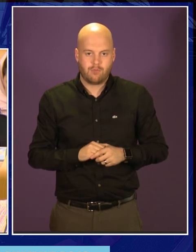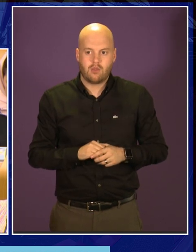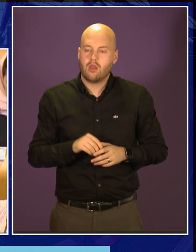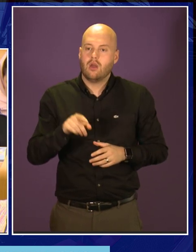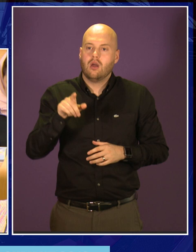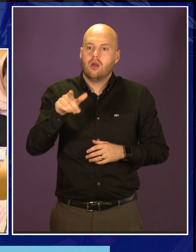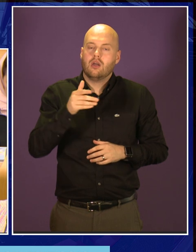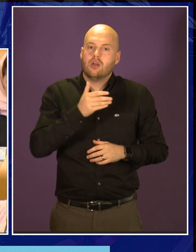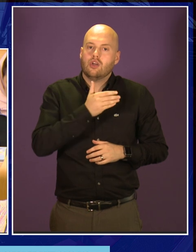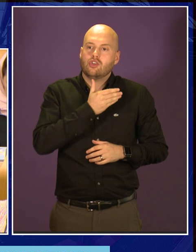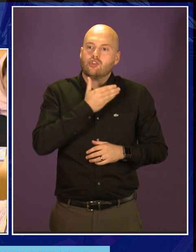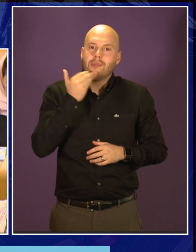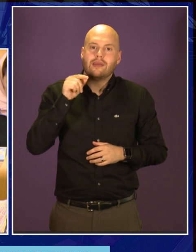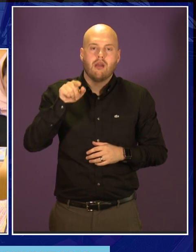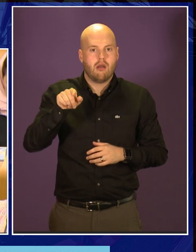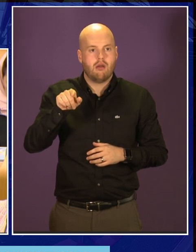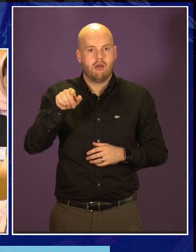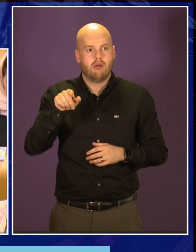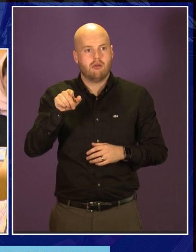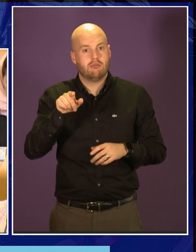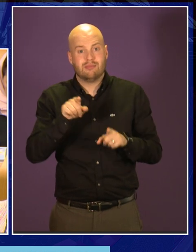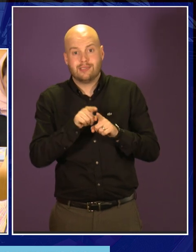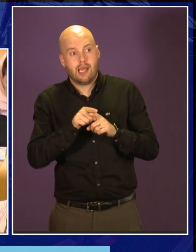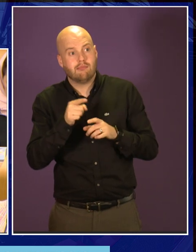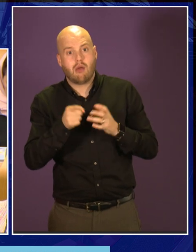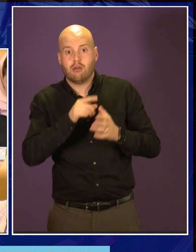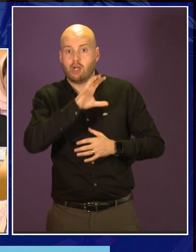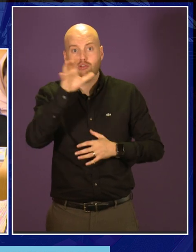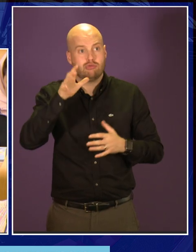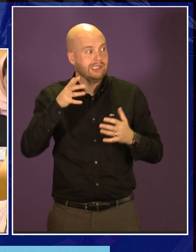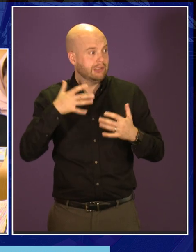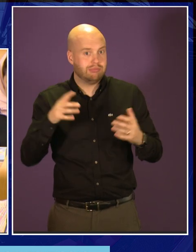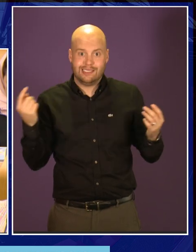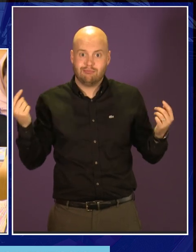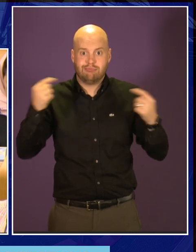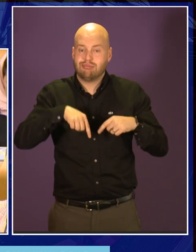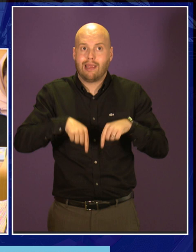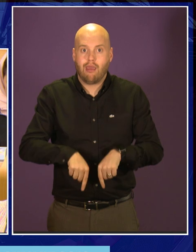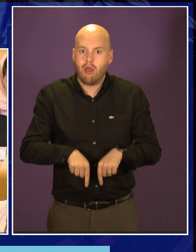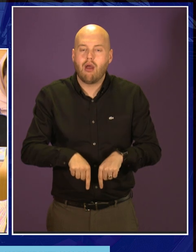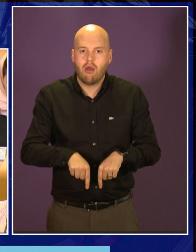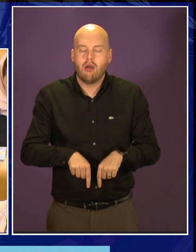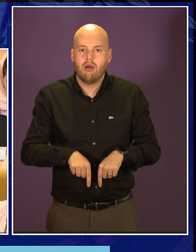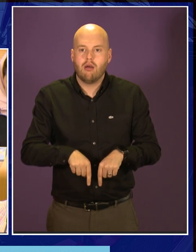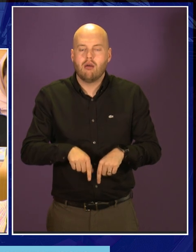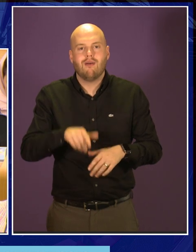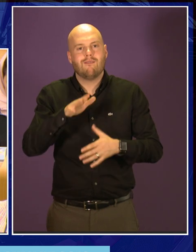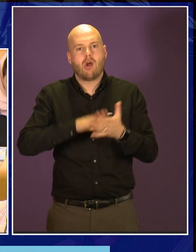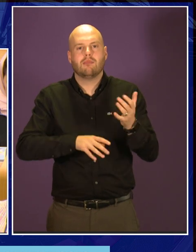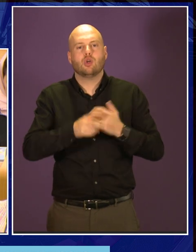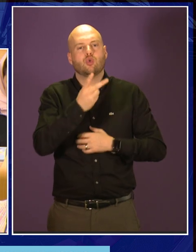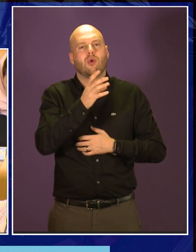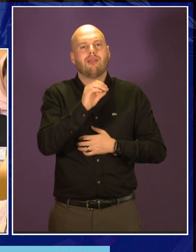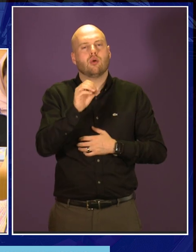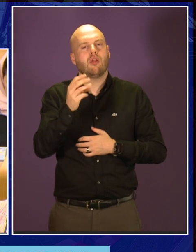Jamaica, as our other countries present here, signatory to the 2003